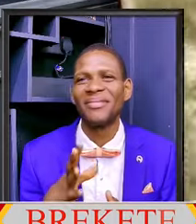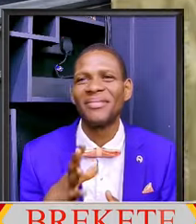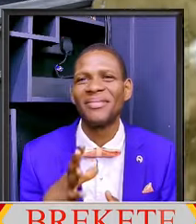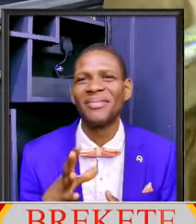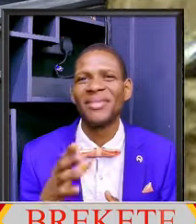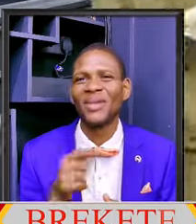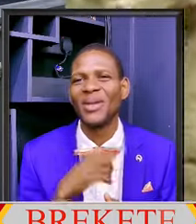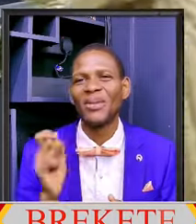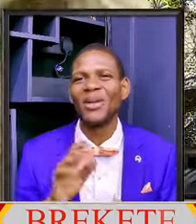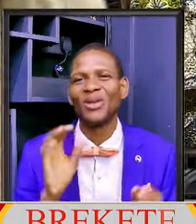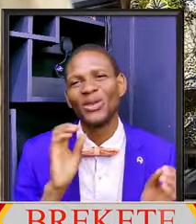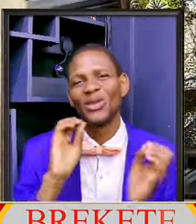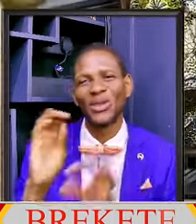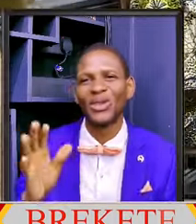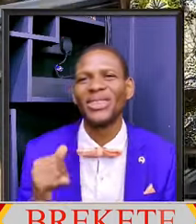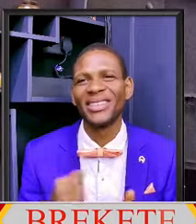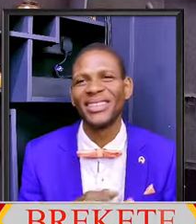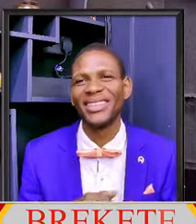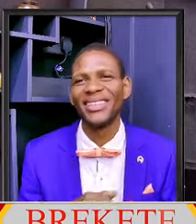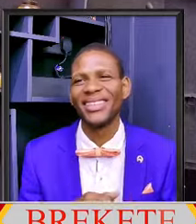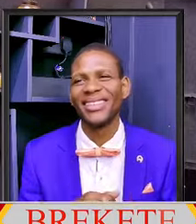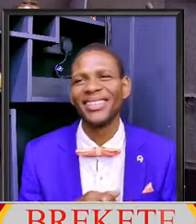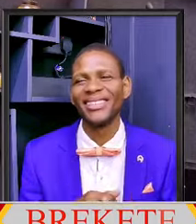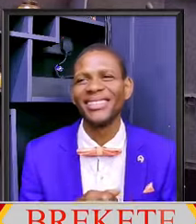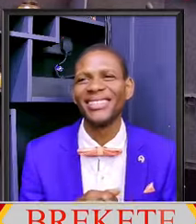No, we must throw this one.